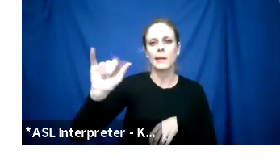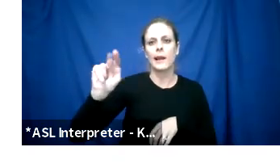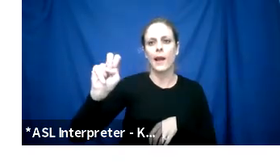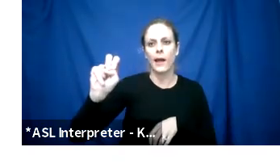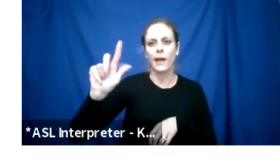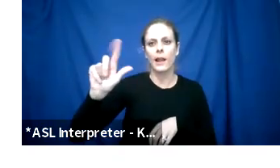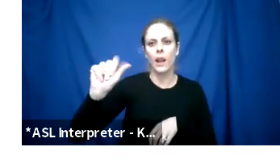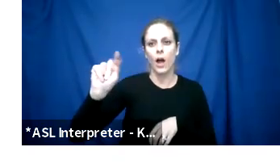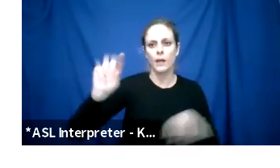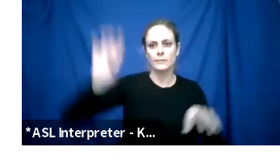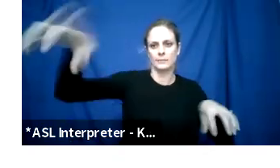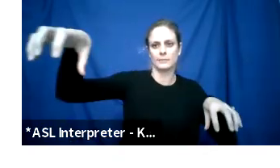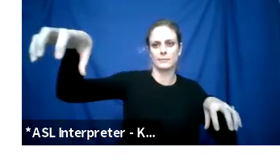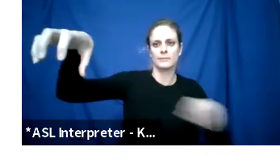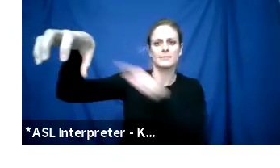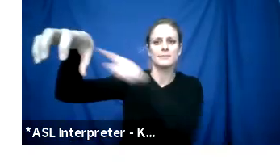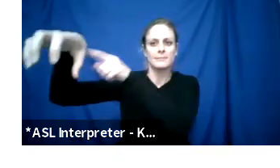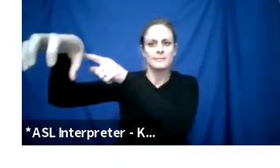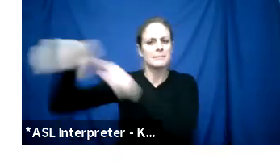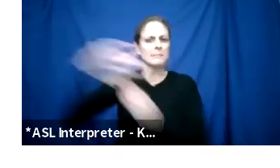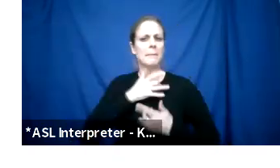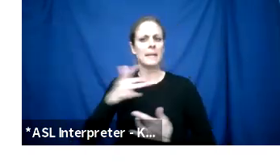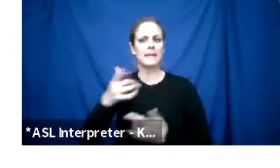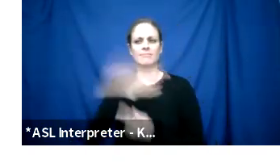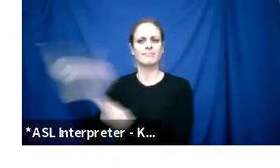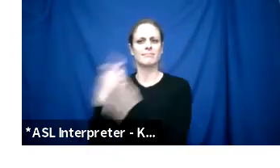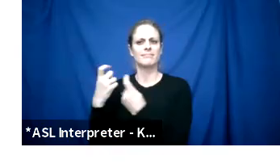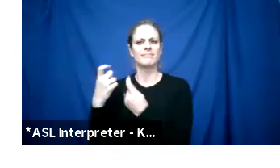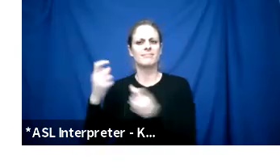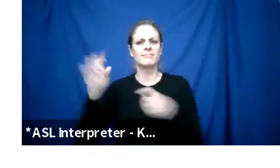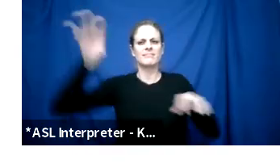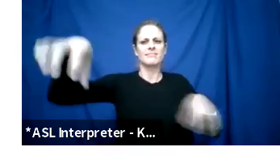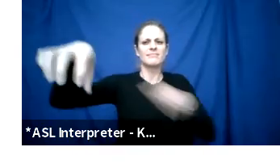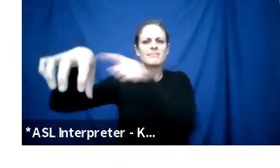And we often get questions about the location